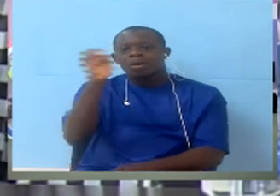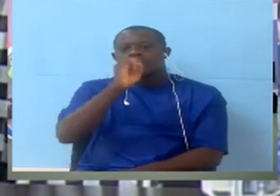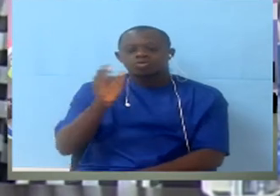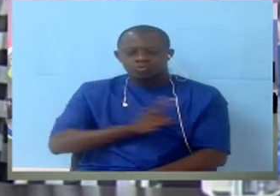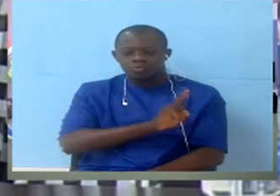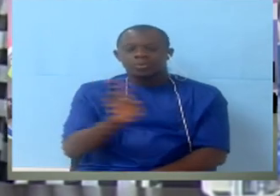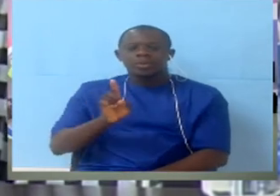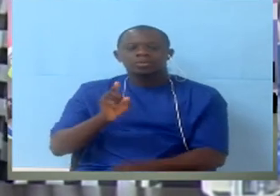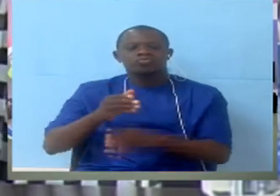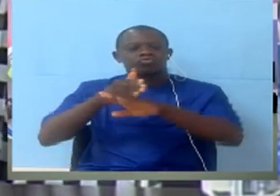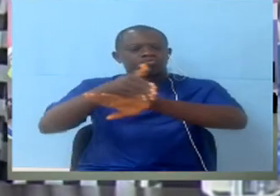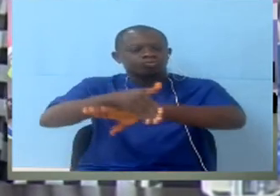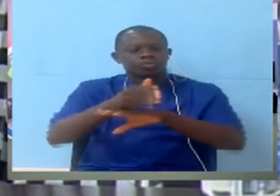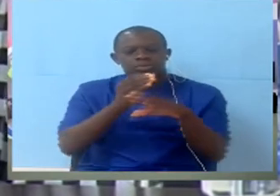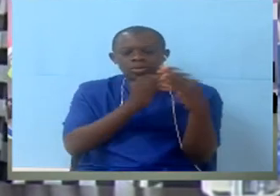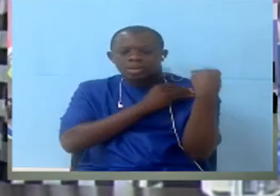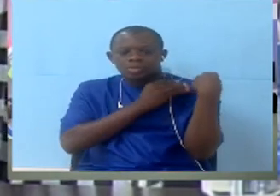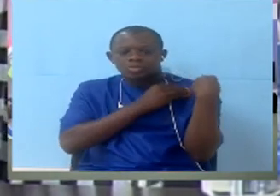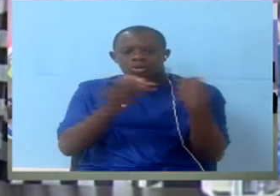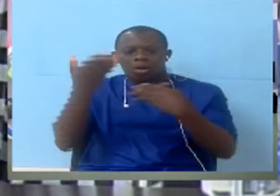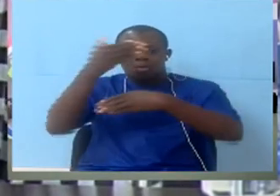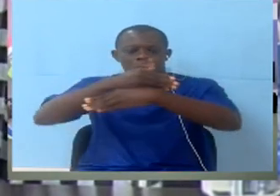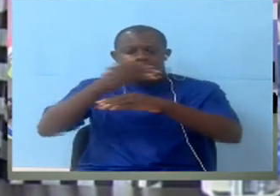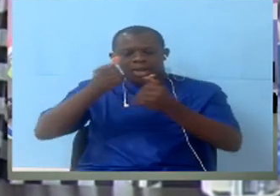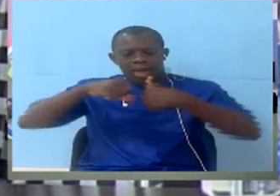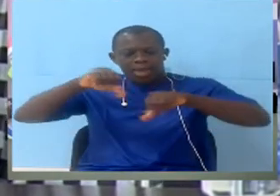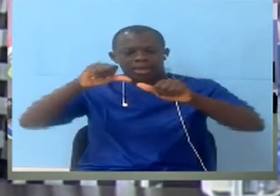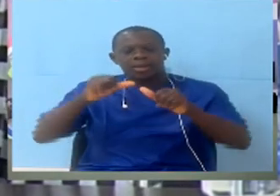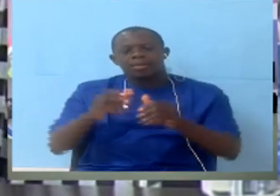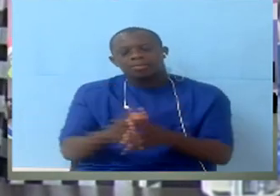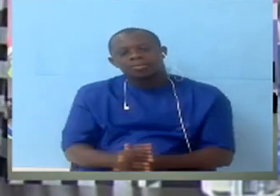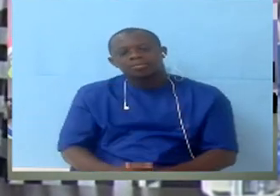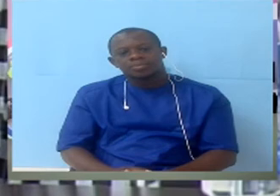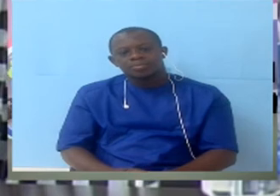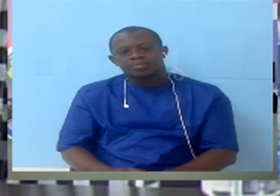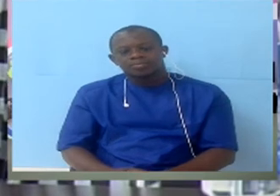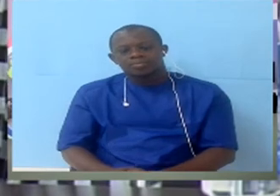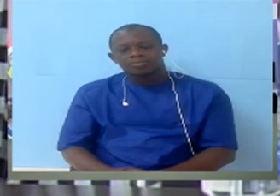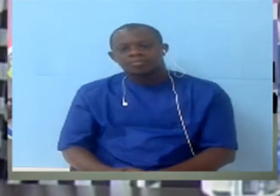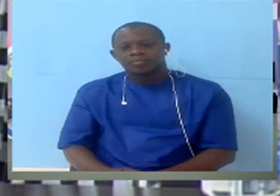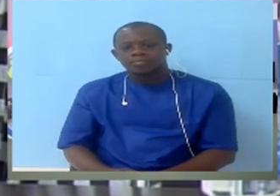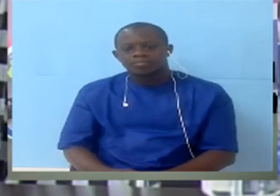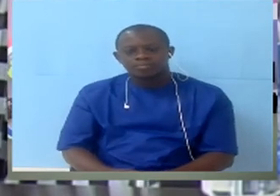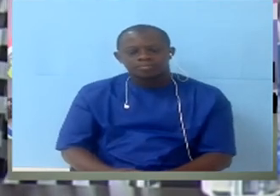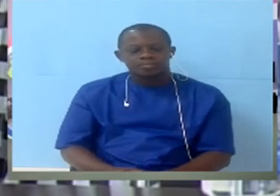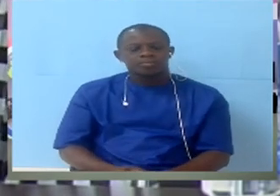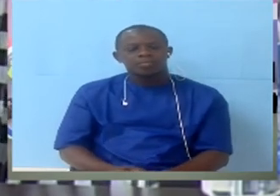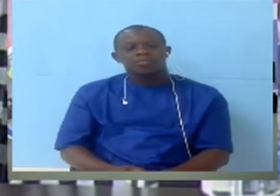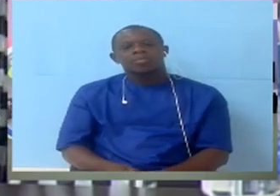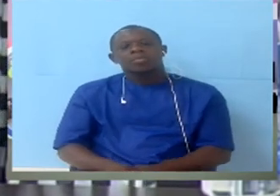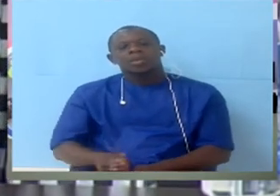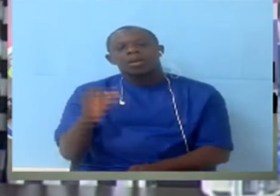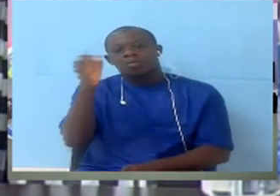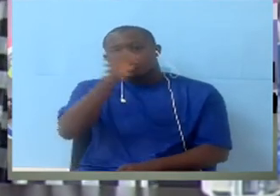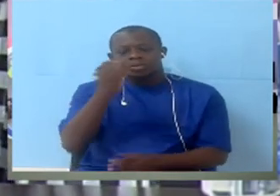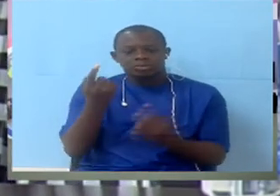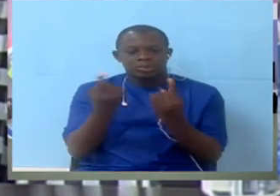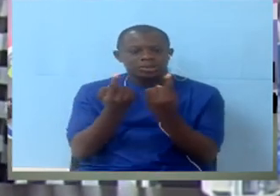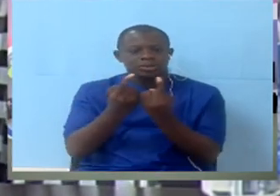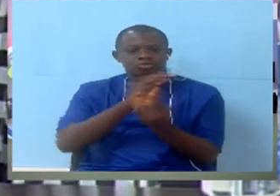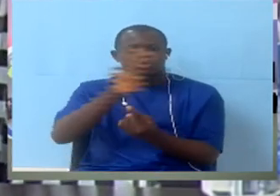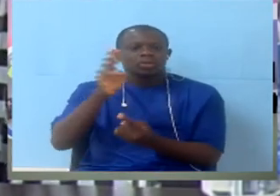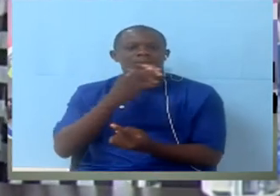were continuously responsible for the border area. Because it's even more uncomfortable in that border area. Because things were not easy